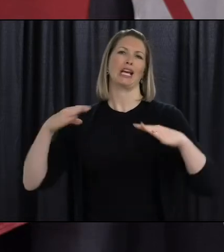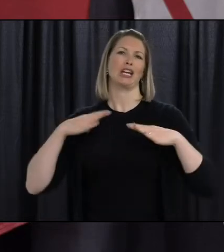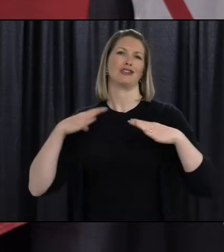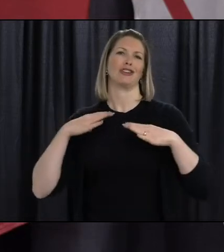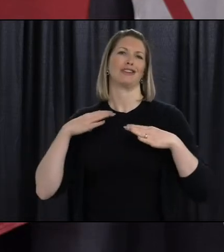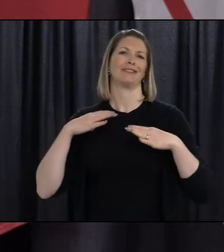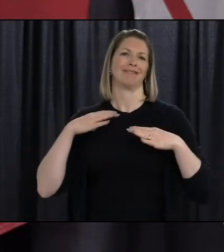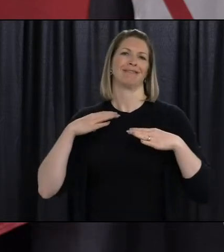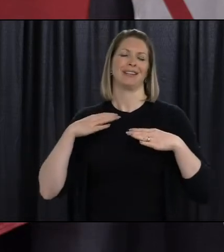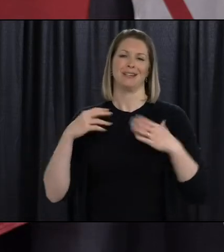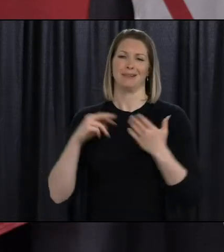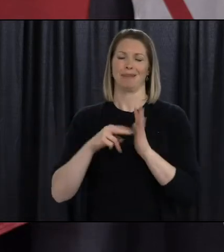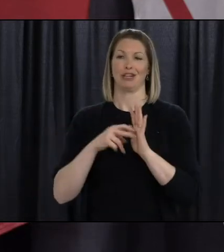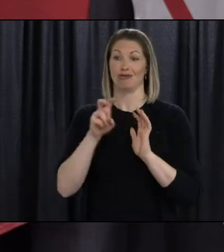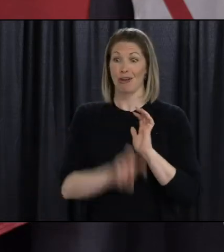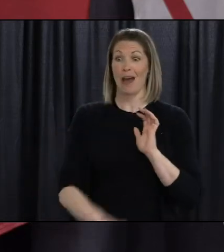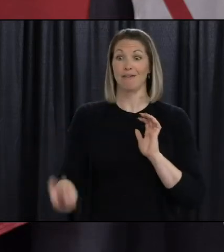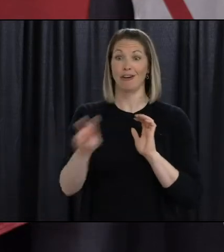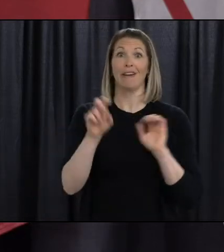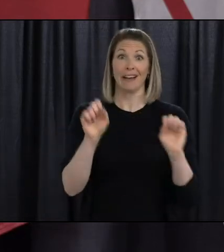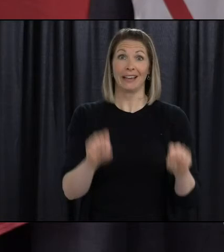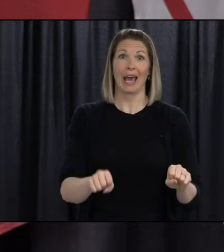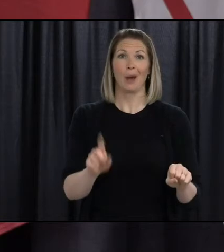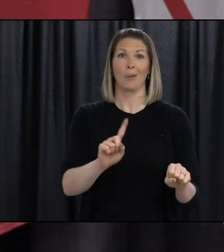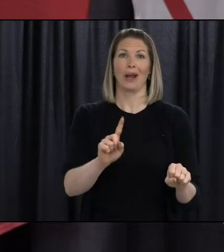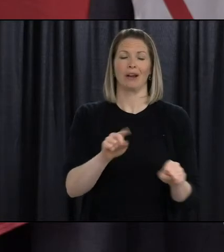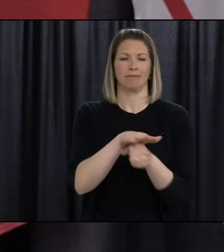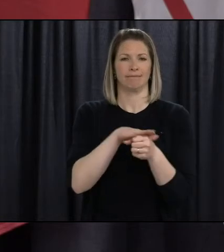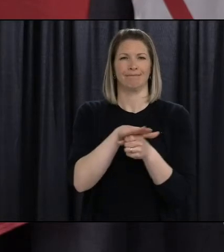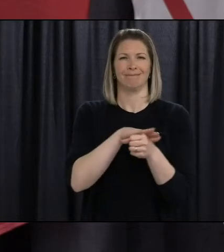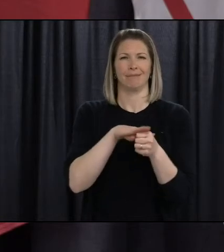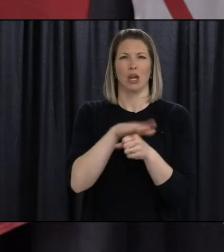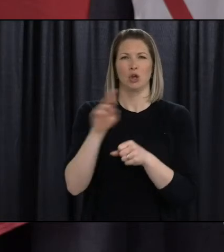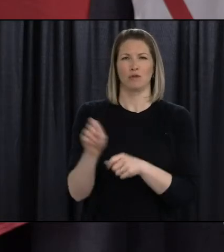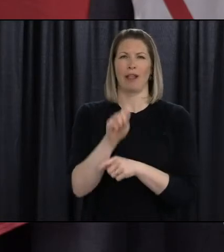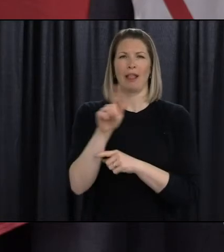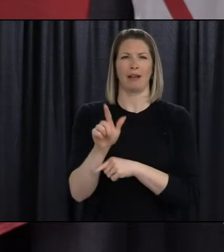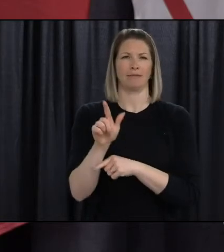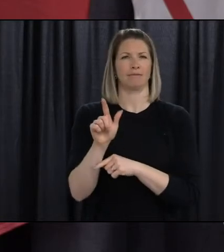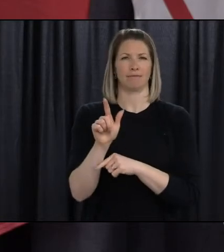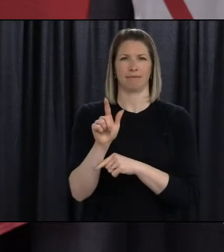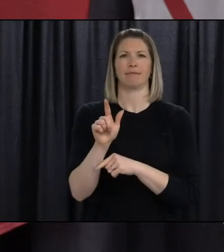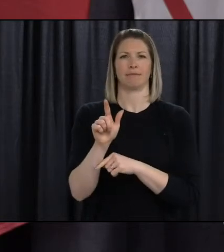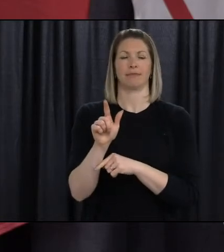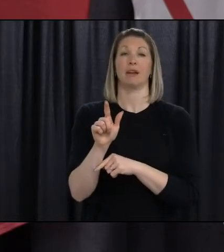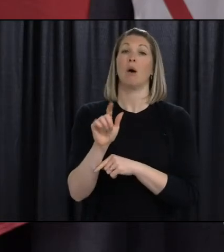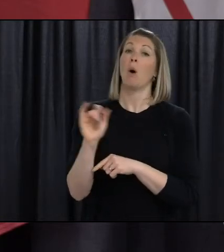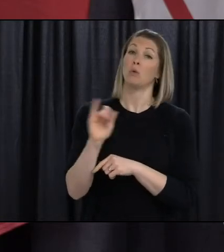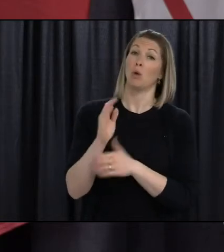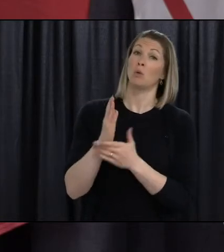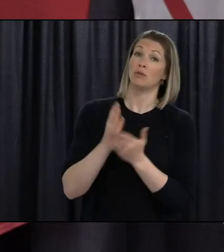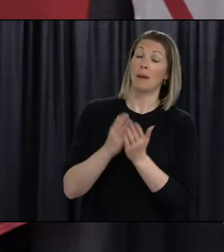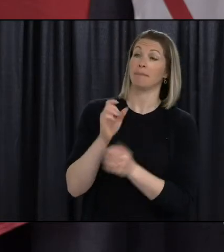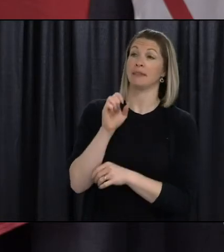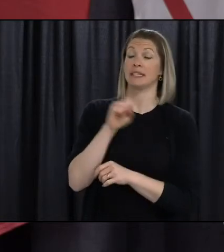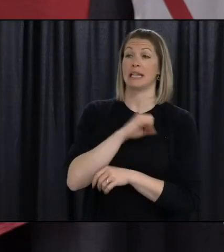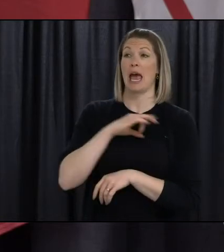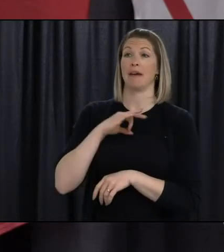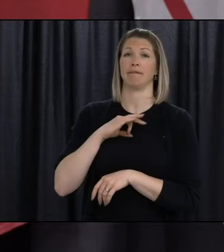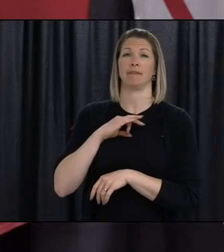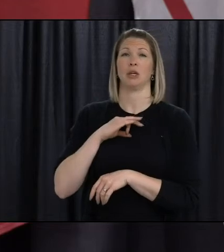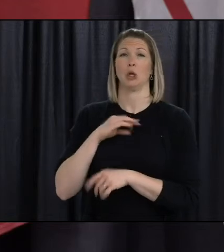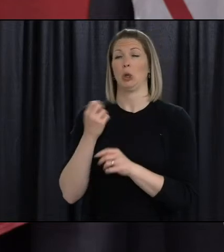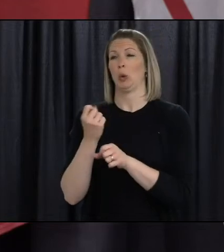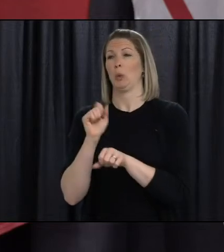And what days they decide to travel on this, many of them are shift workers now, as we know. So it is not the same in every